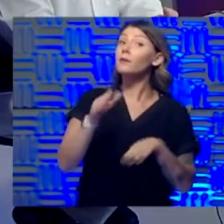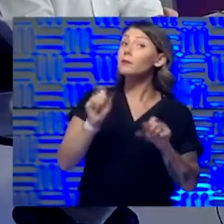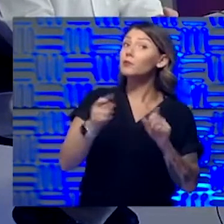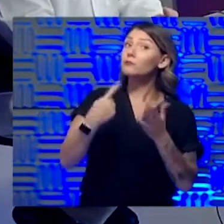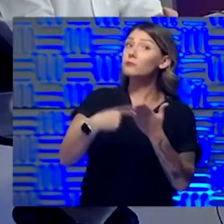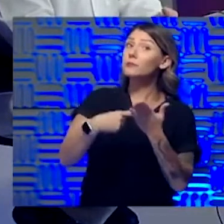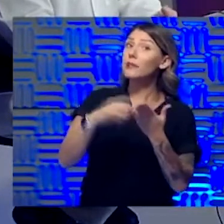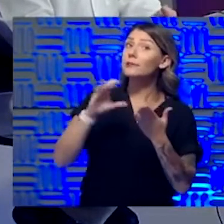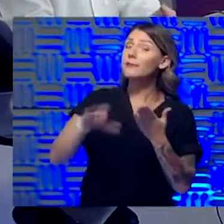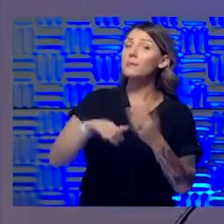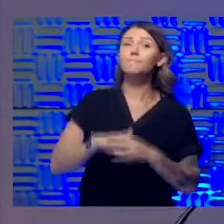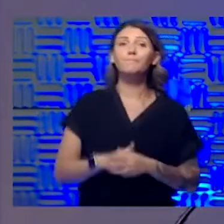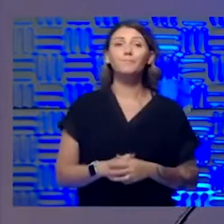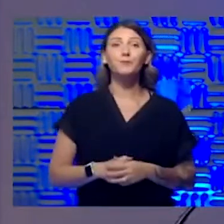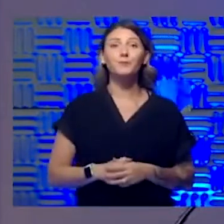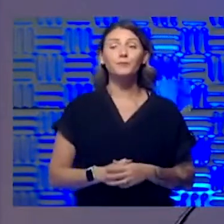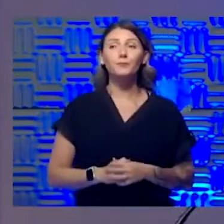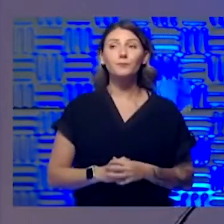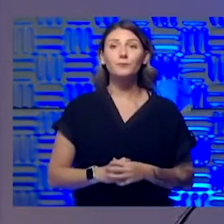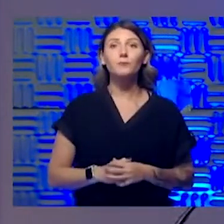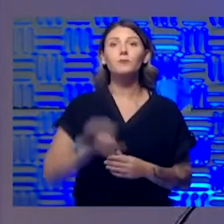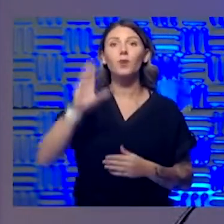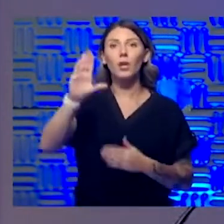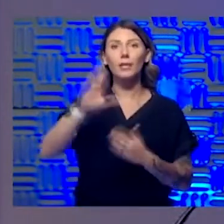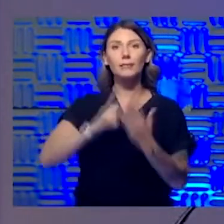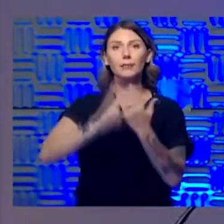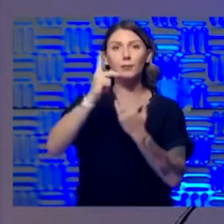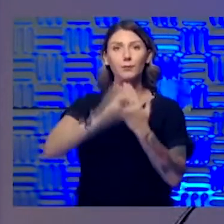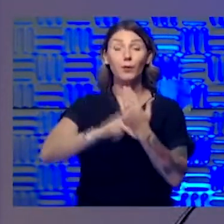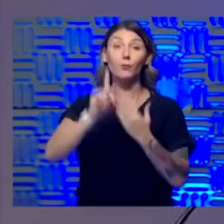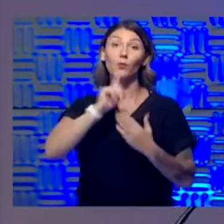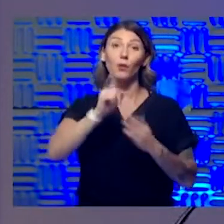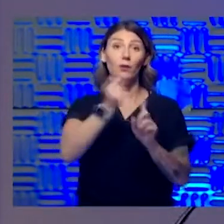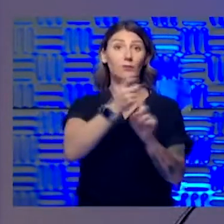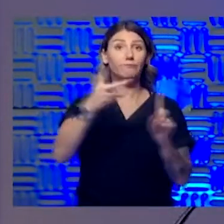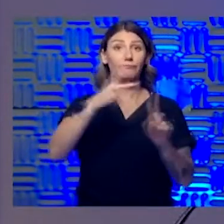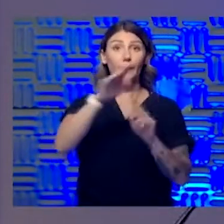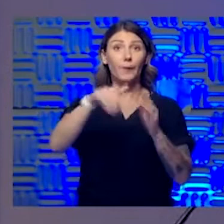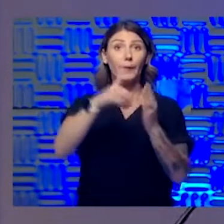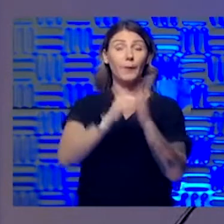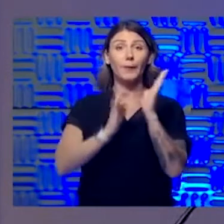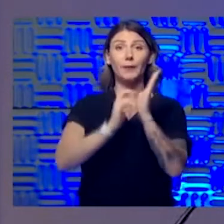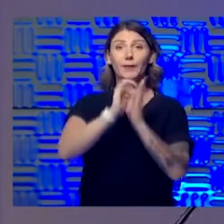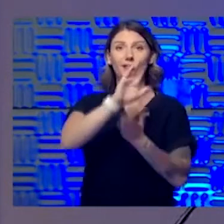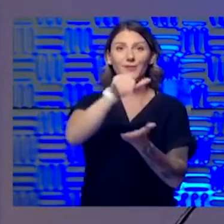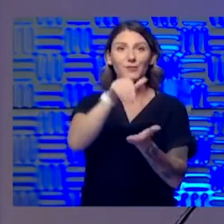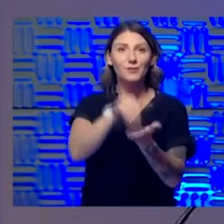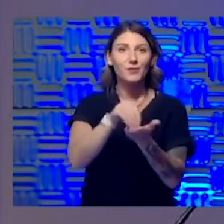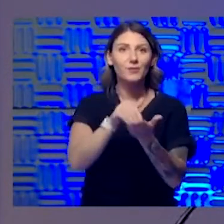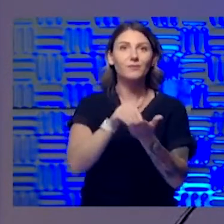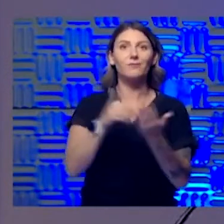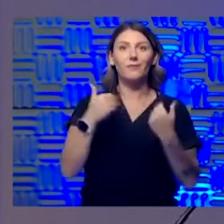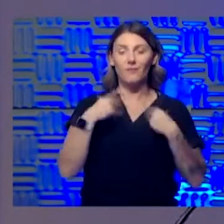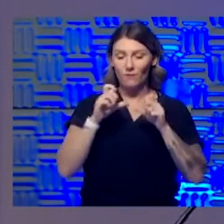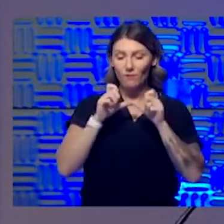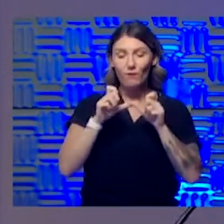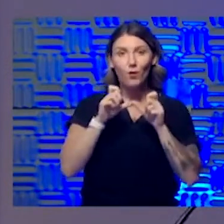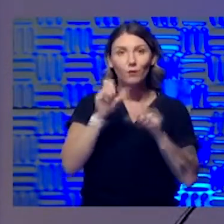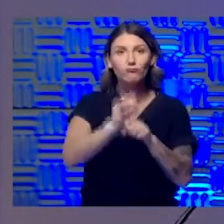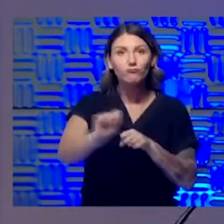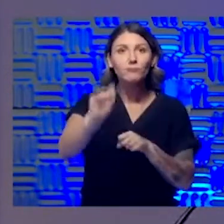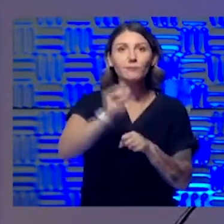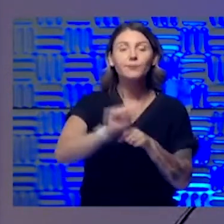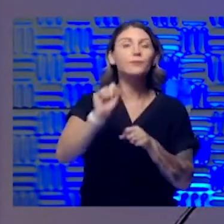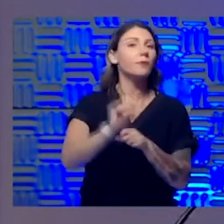Sure. Well, his program really extends across the entire cancer center, and so they have ongoing work